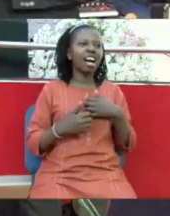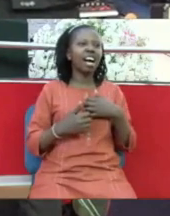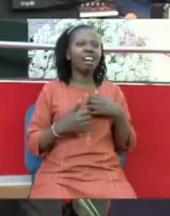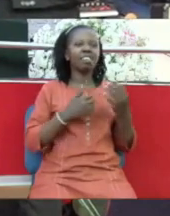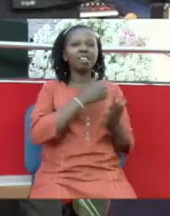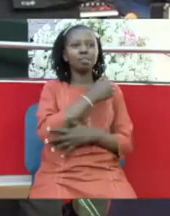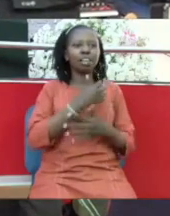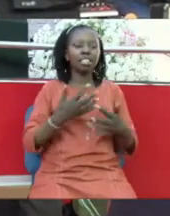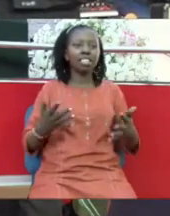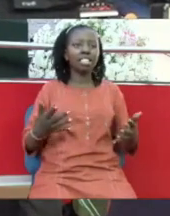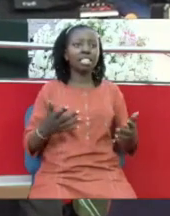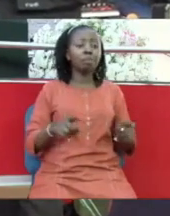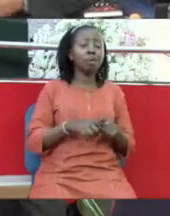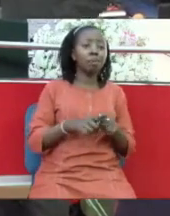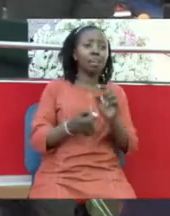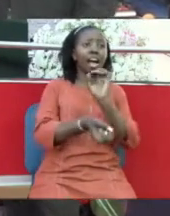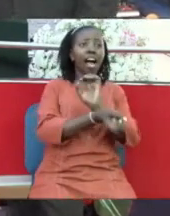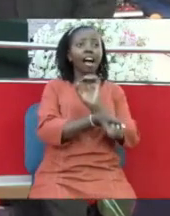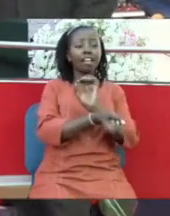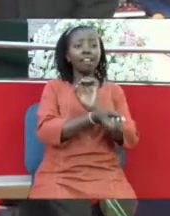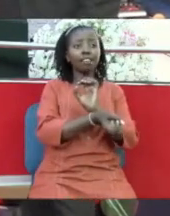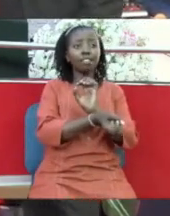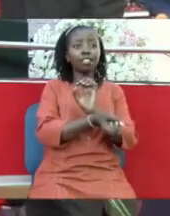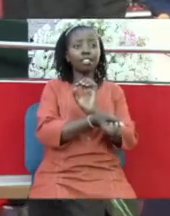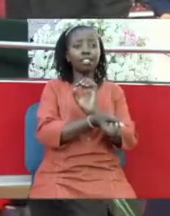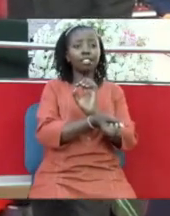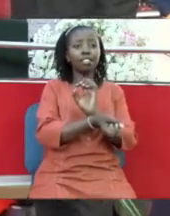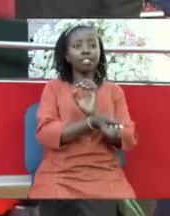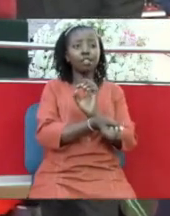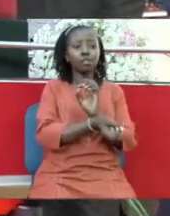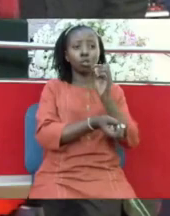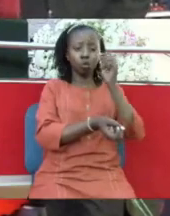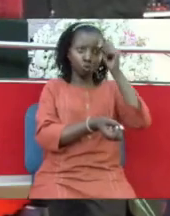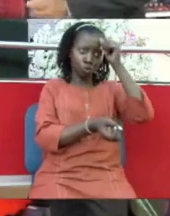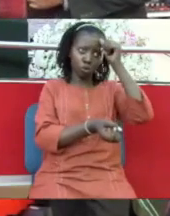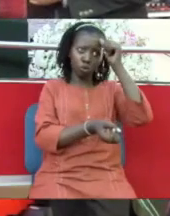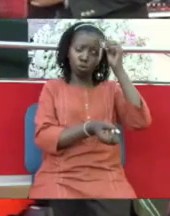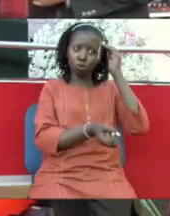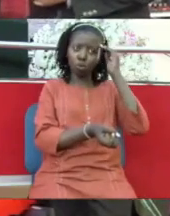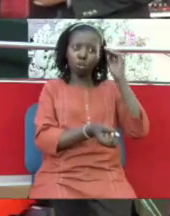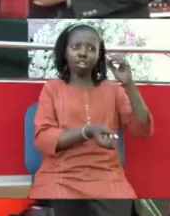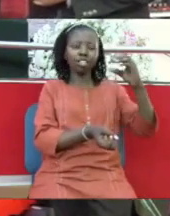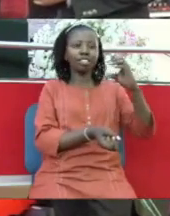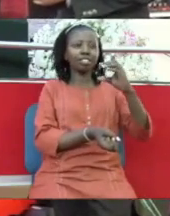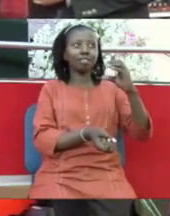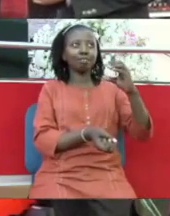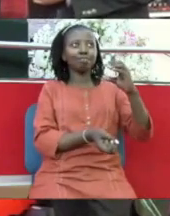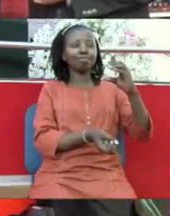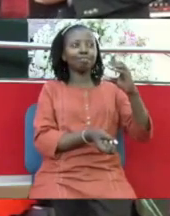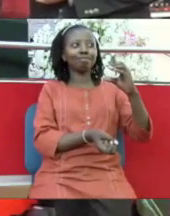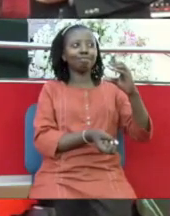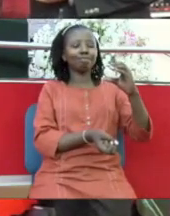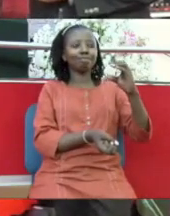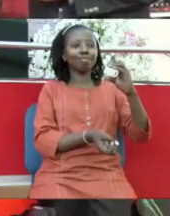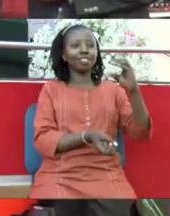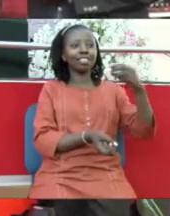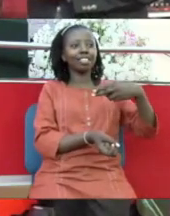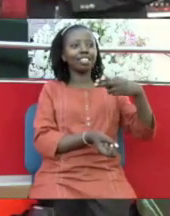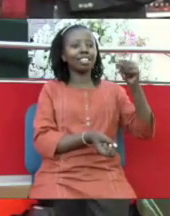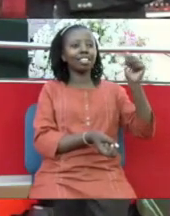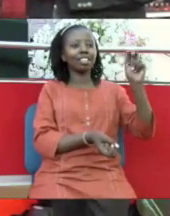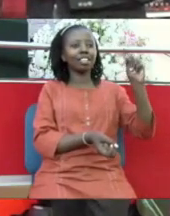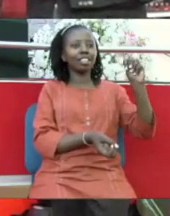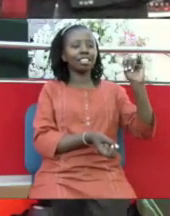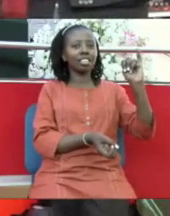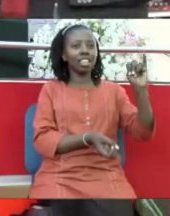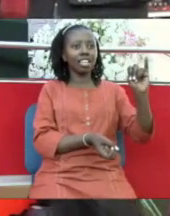of handcuffs. Na pingu mbili. So the belt is actually so heavy, you actually wonder, how is this guy able to walk actually? Because